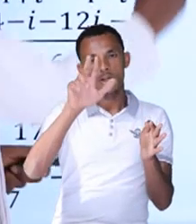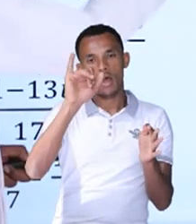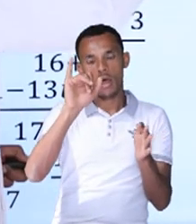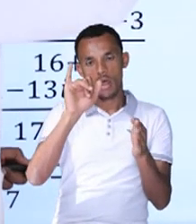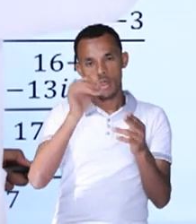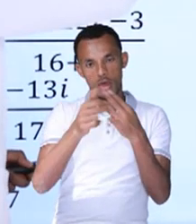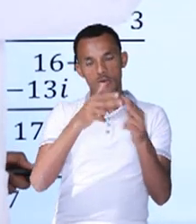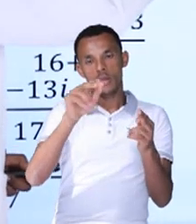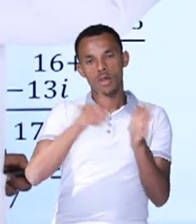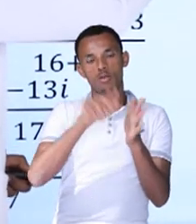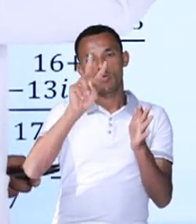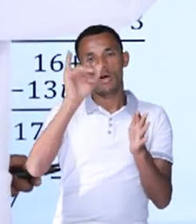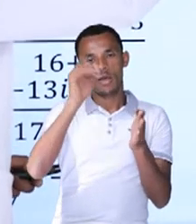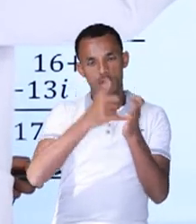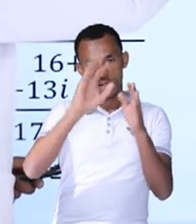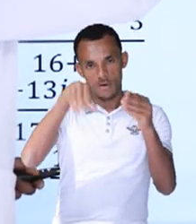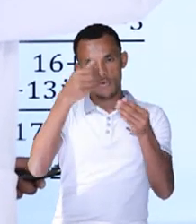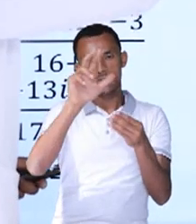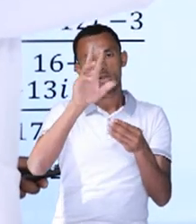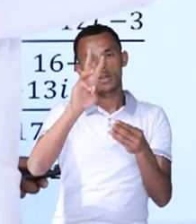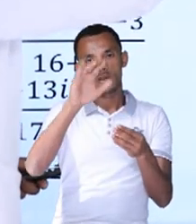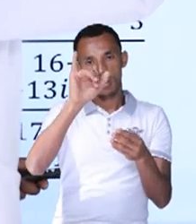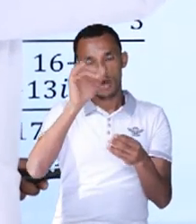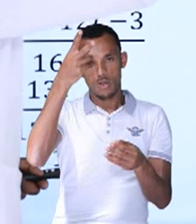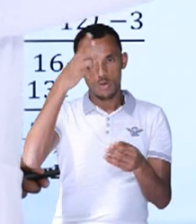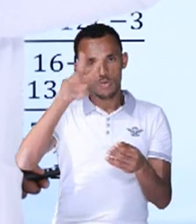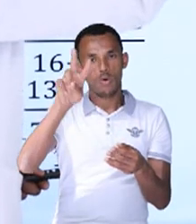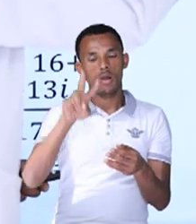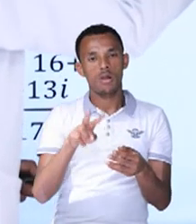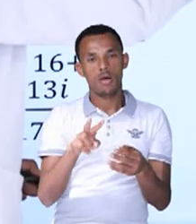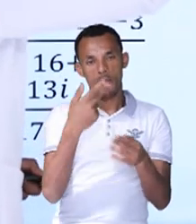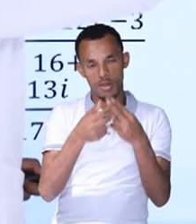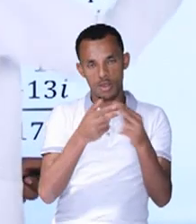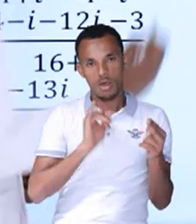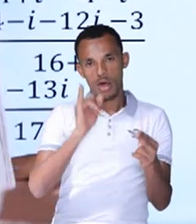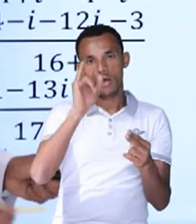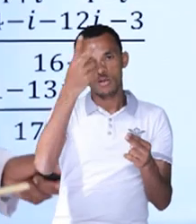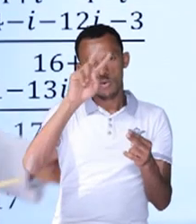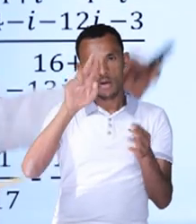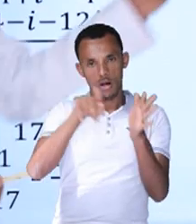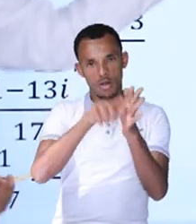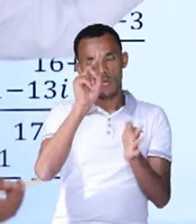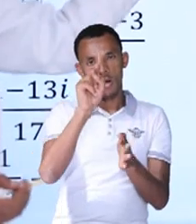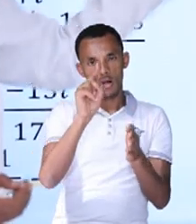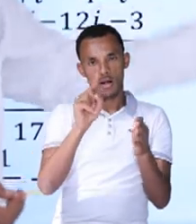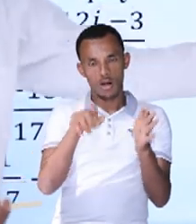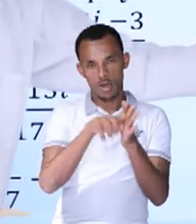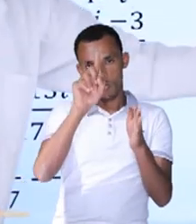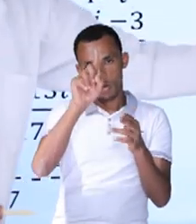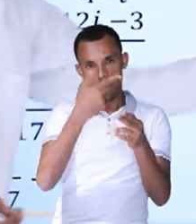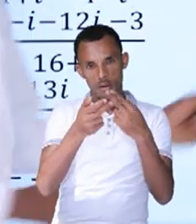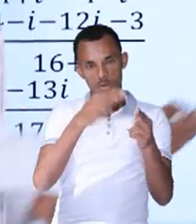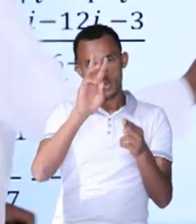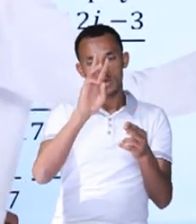negative 2i, it gives 6i squared it will be. But I squared is negative 1. So negative 1 times